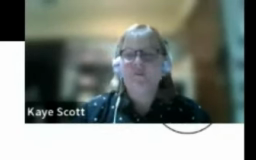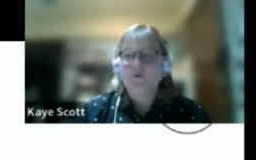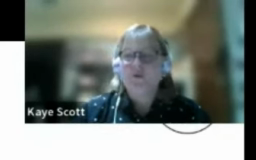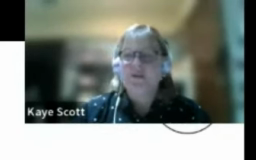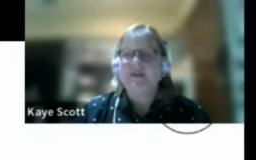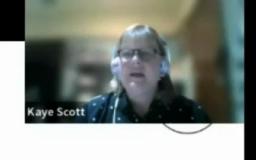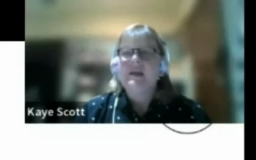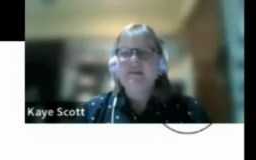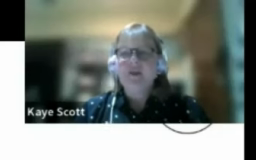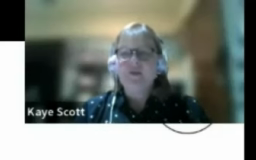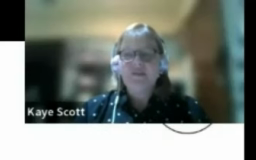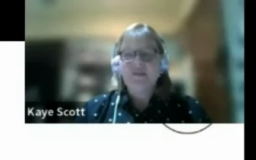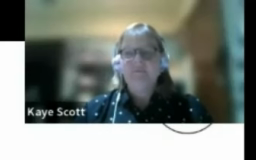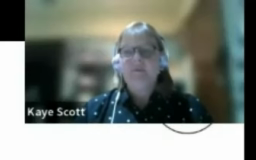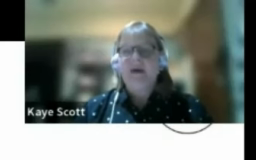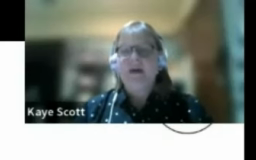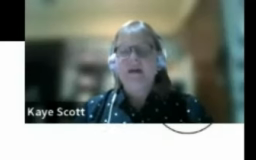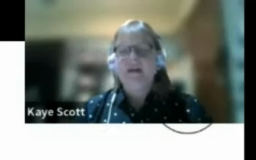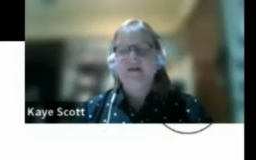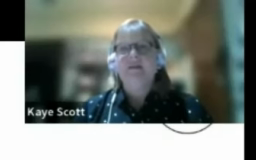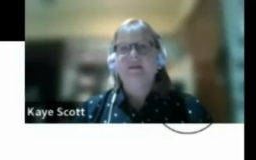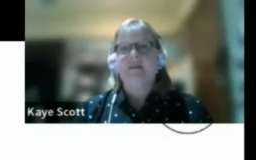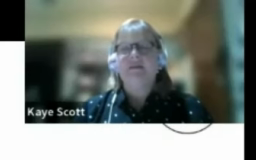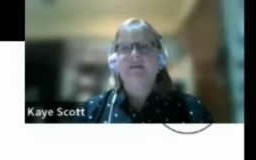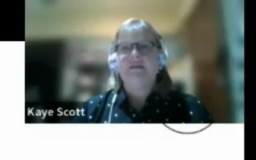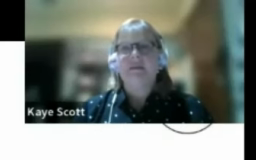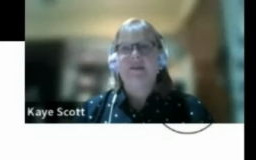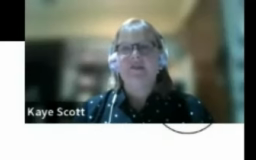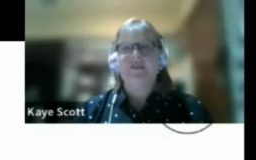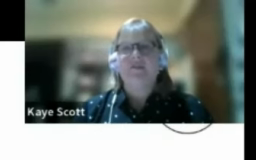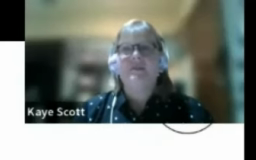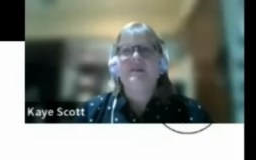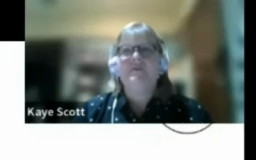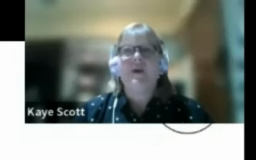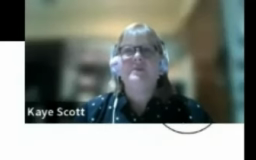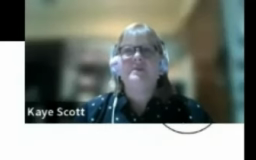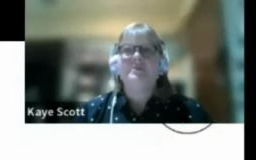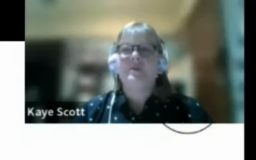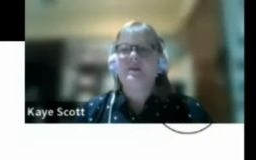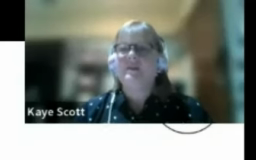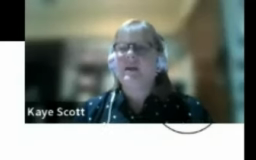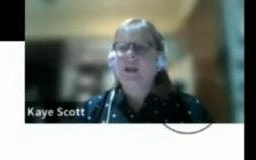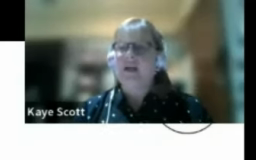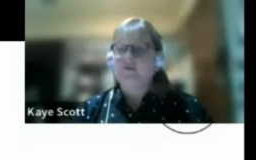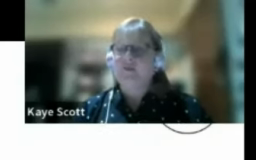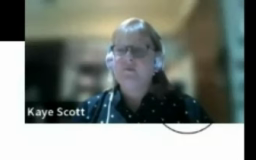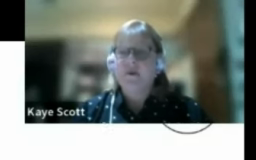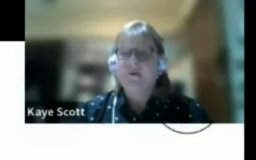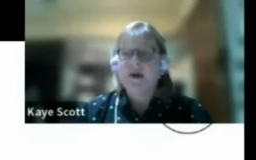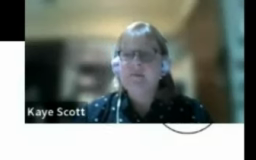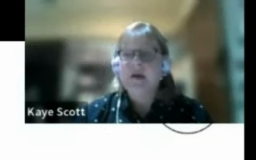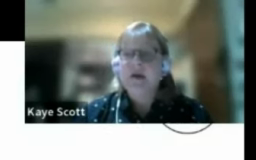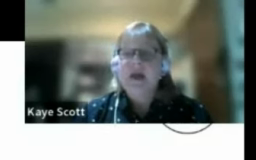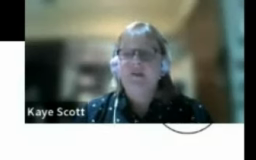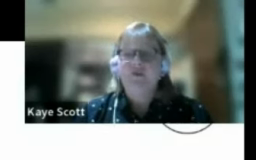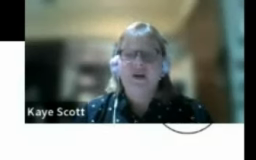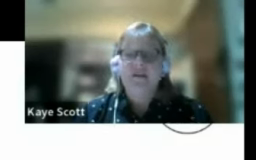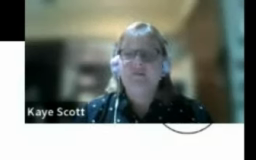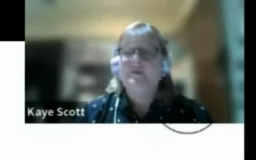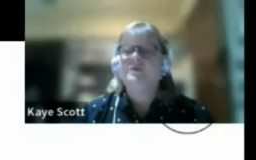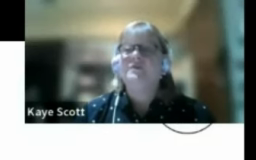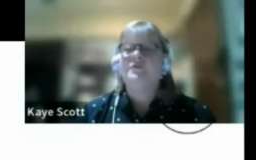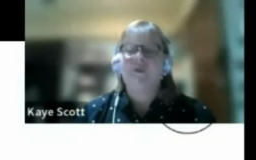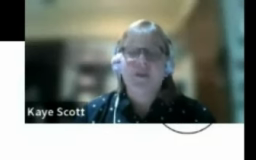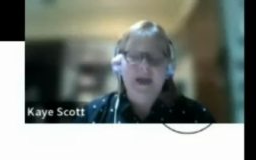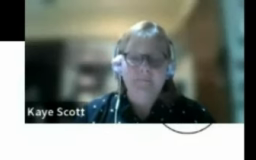were supported. And so for some teachers of the deaf, they were supporting the classroom program and trying